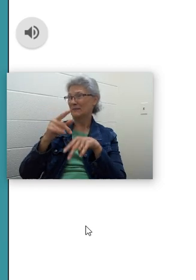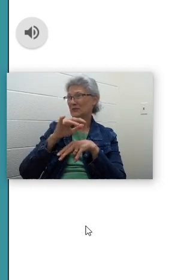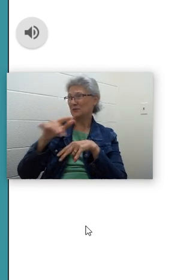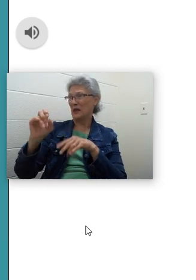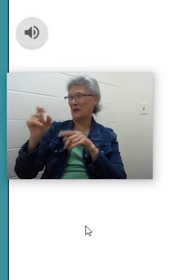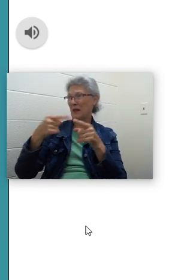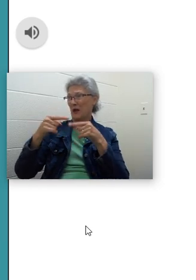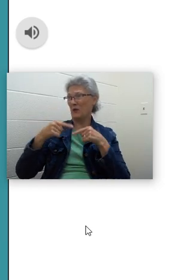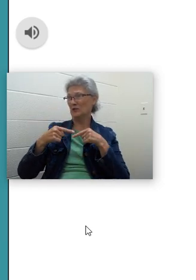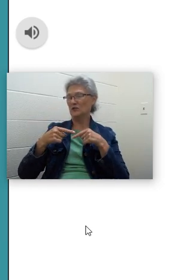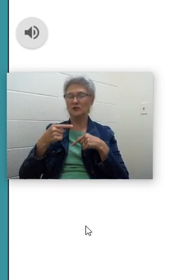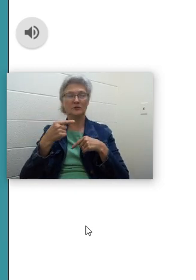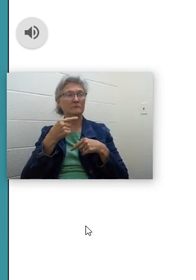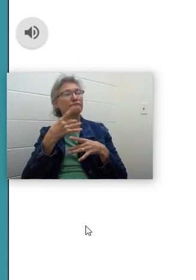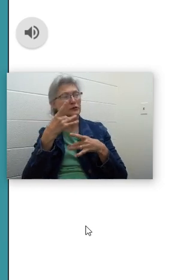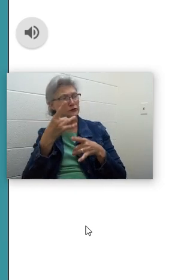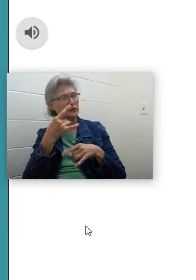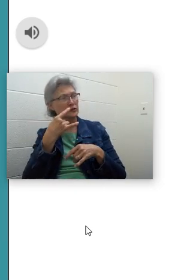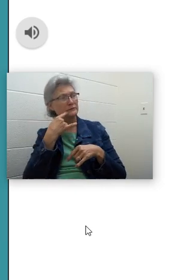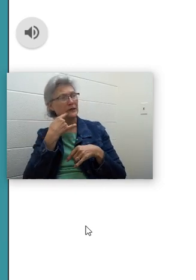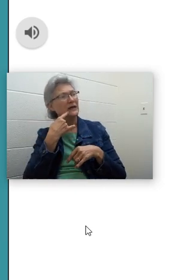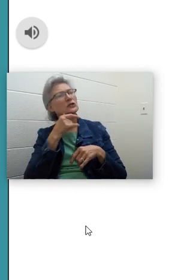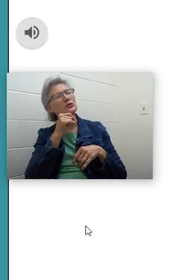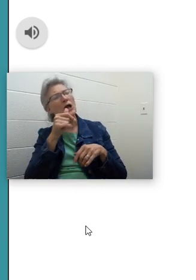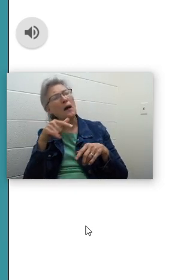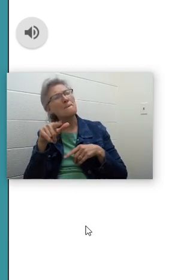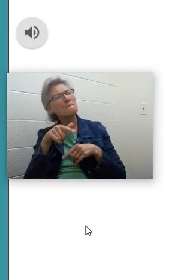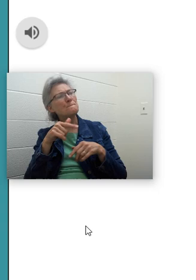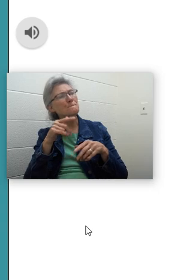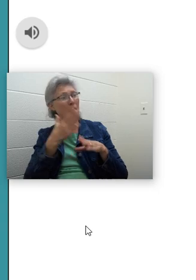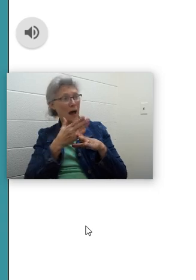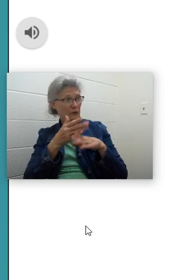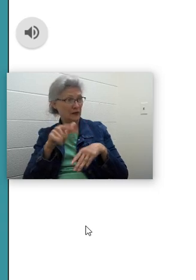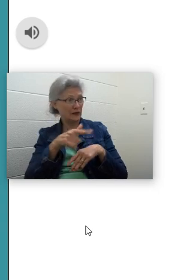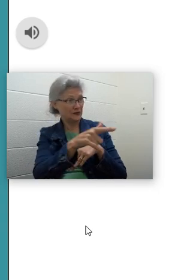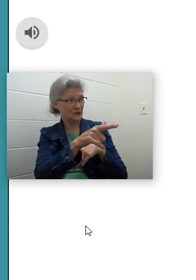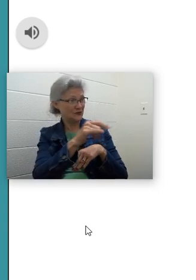the lizards? You don't bother them, and they won't bother you.